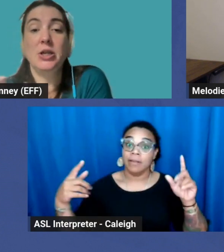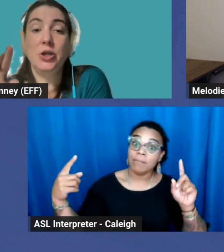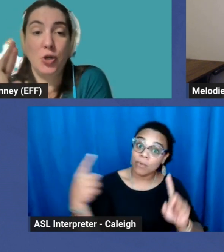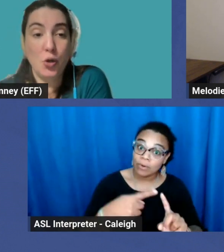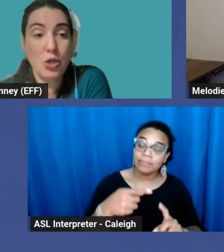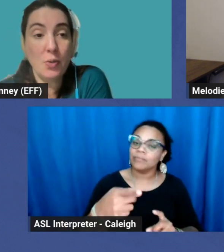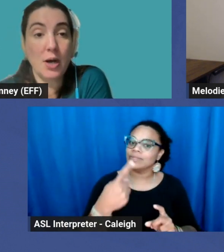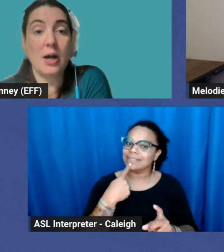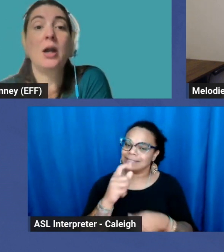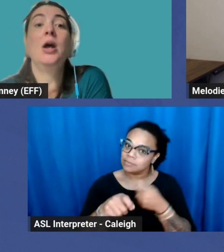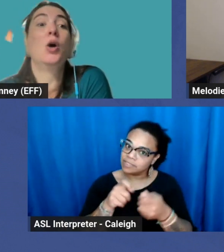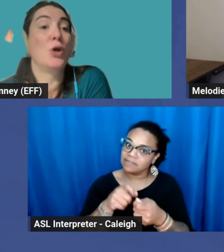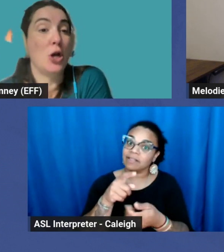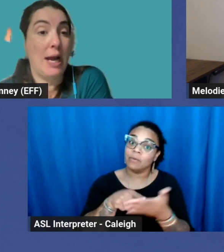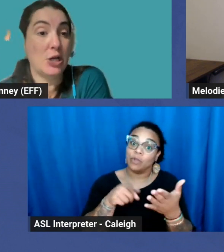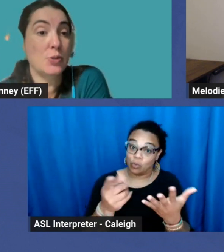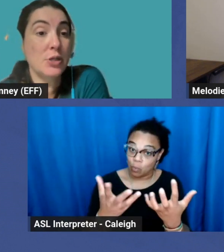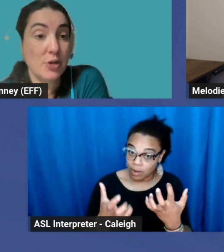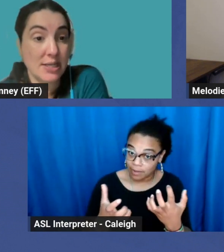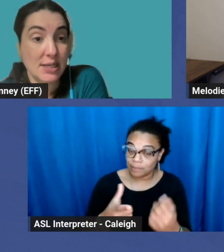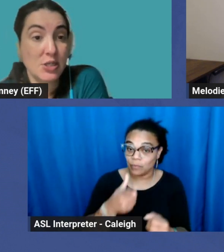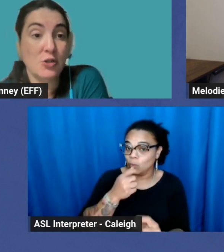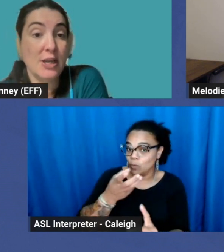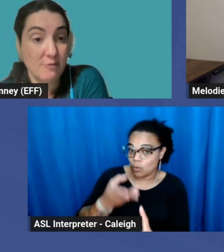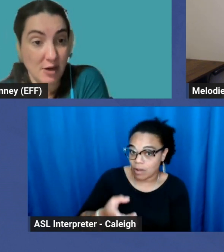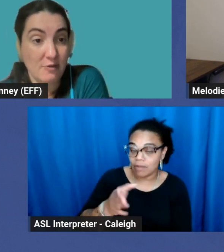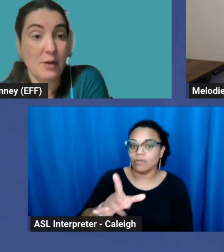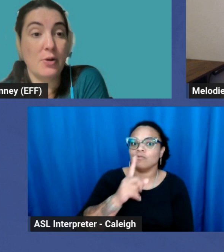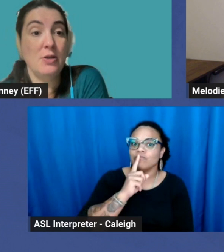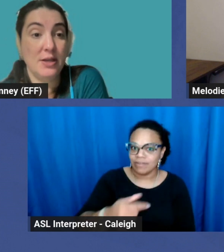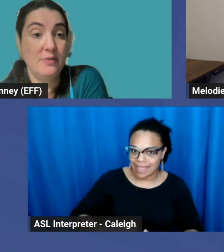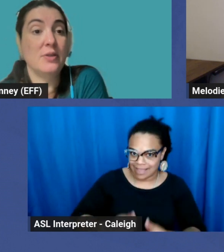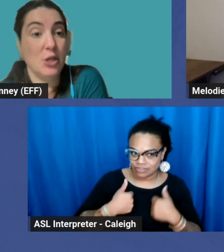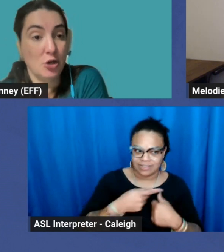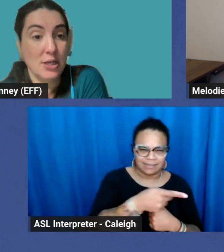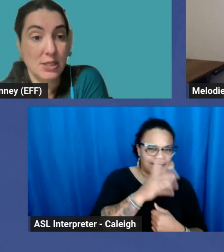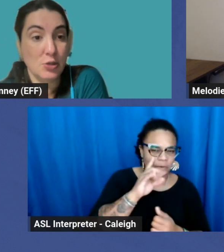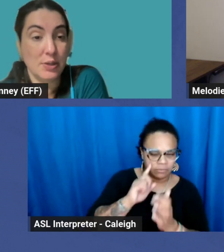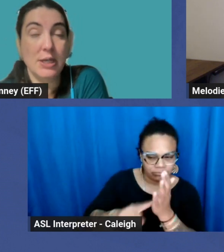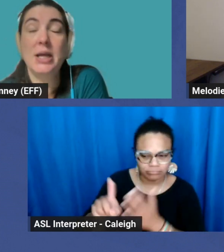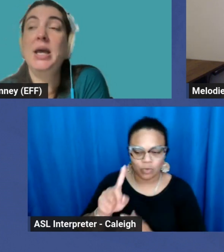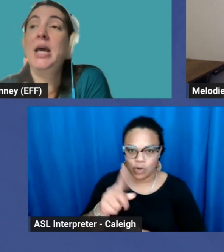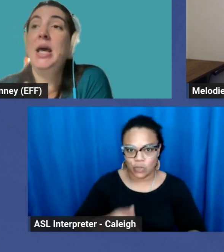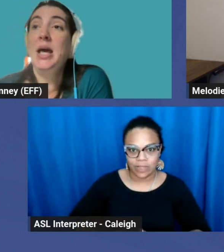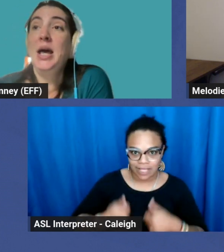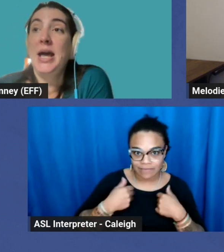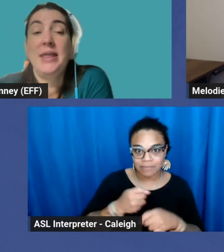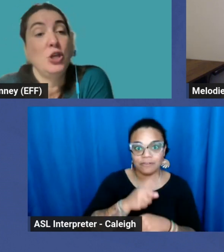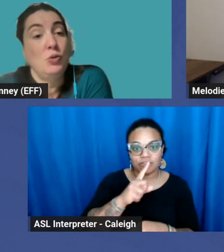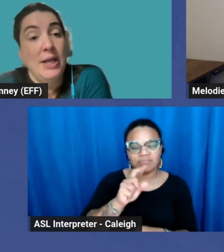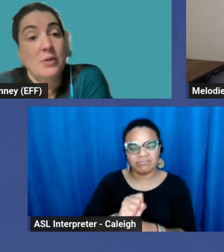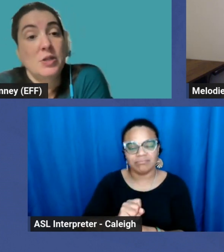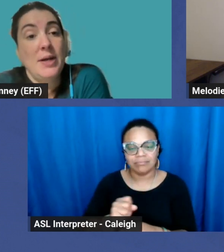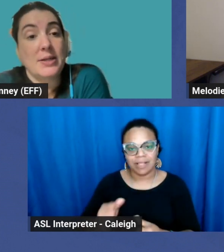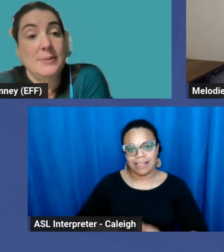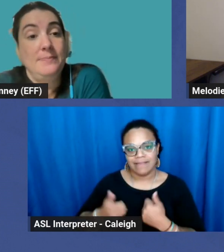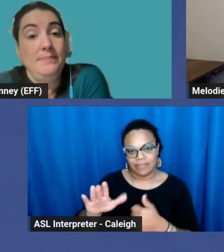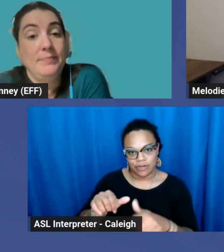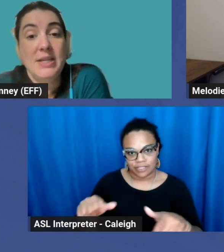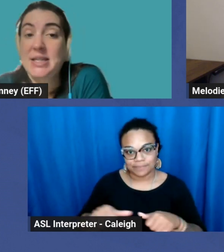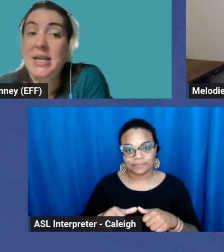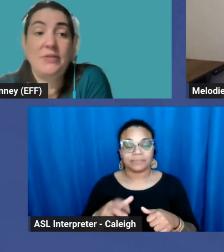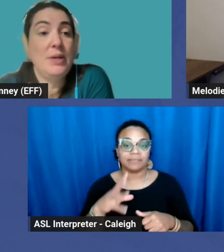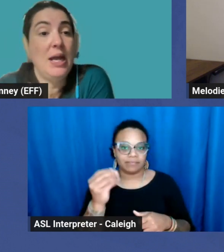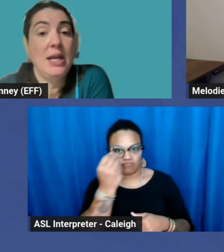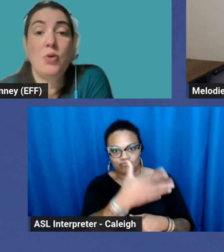want, who you are, what your actual address is, so they can verify where you live and that you're a constituent, and that you'd like a response.